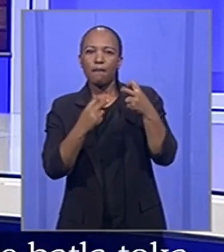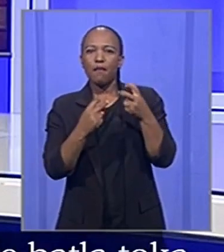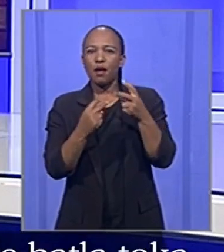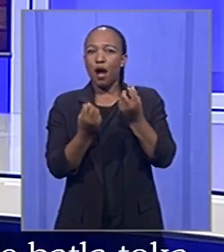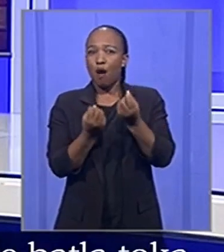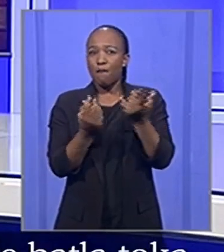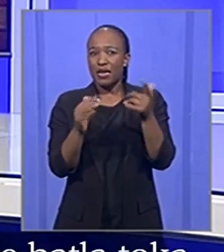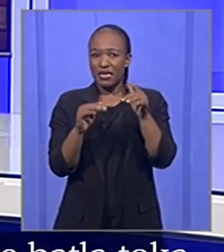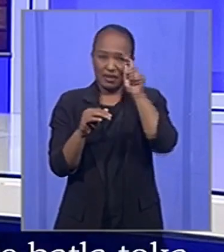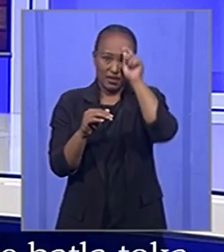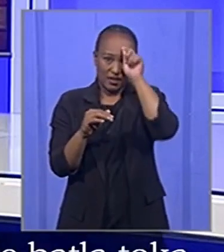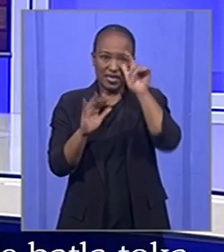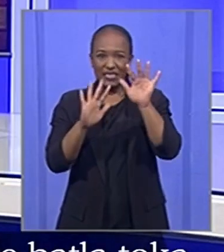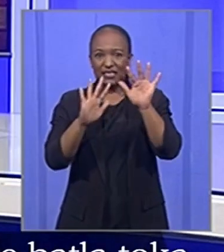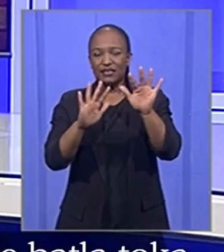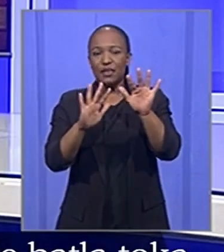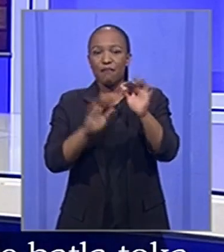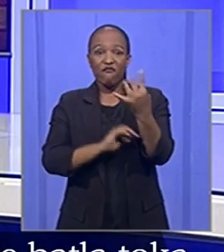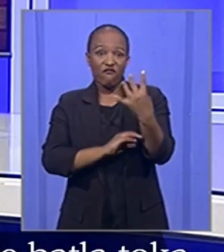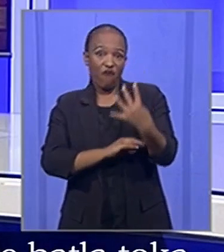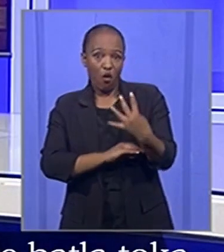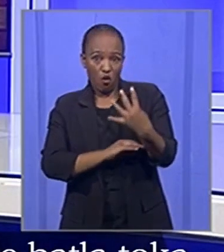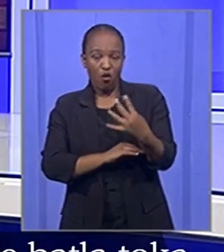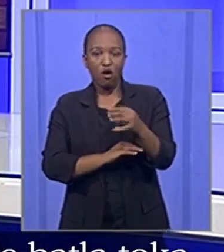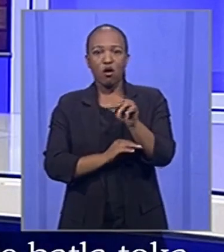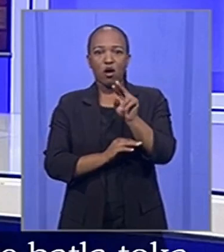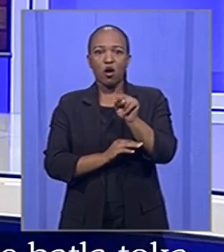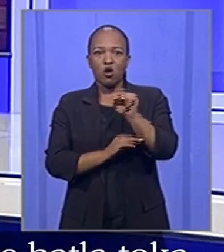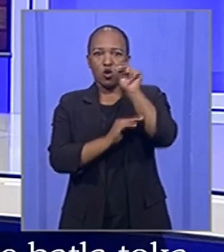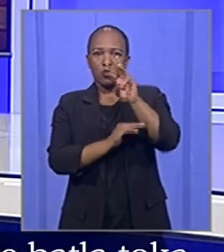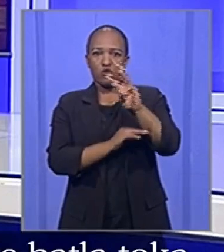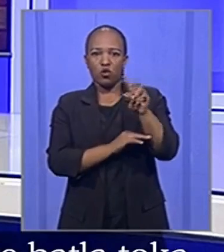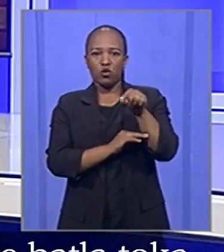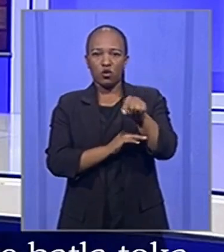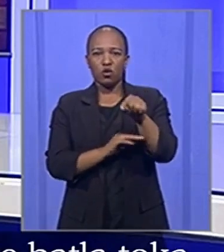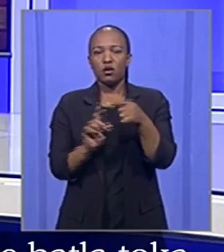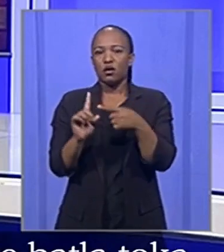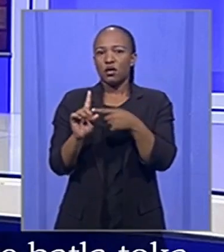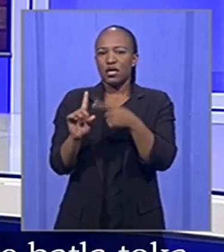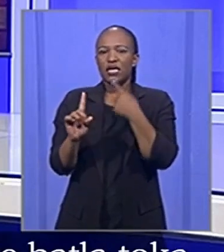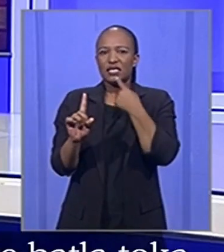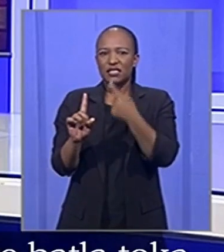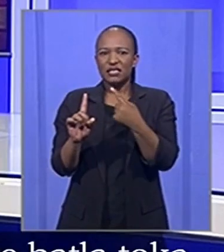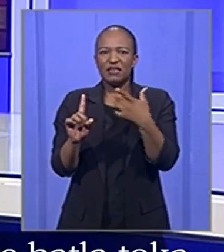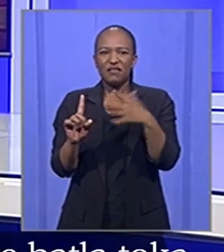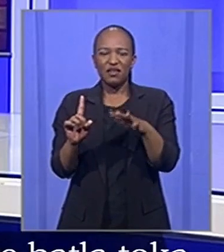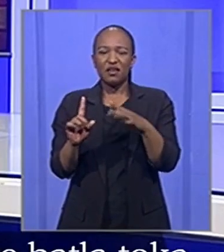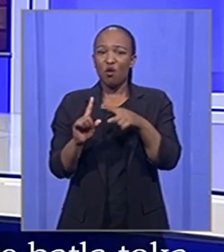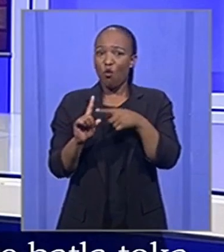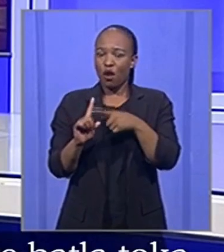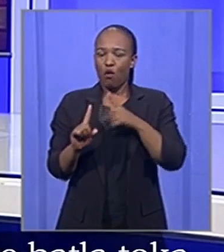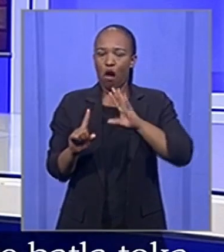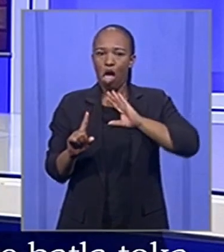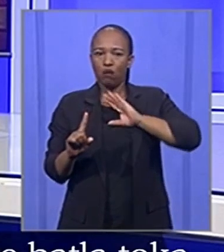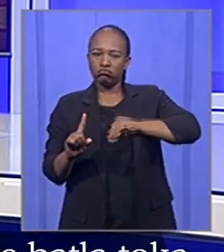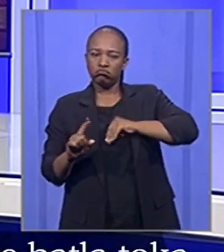bane ba secondary Mahikeng Northwest ba re ketsahalo ena e thefutse ngwana